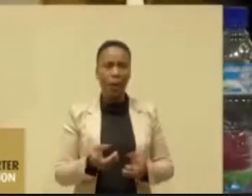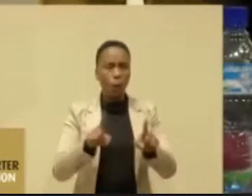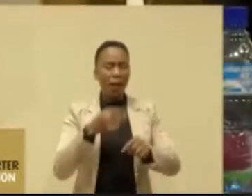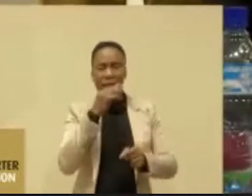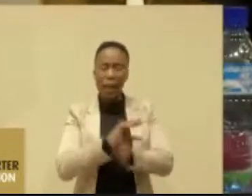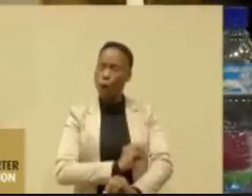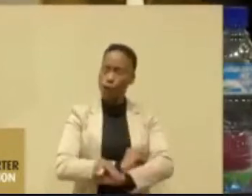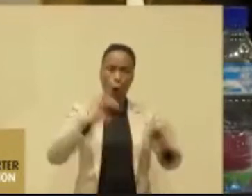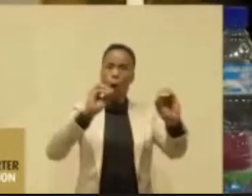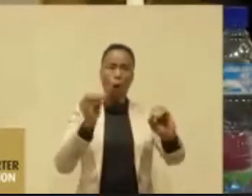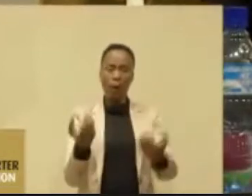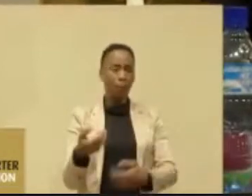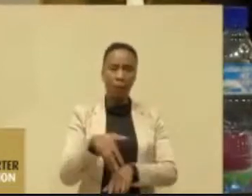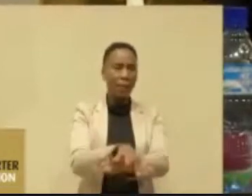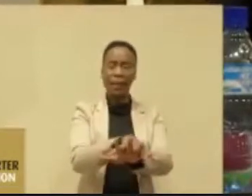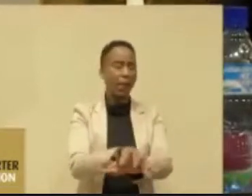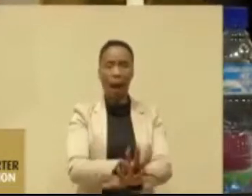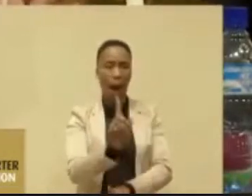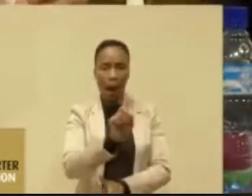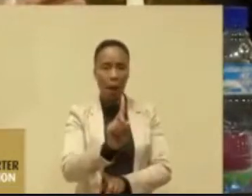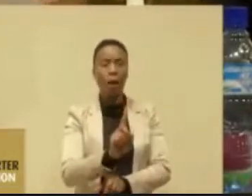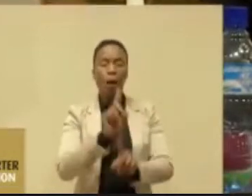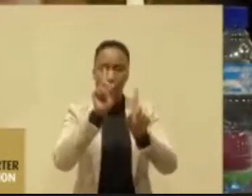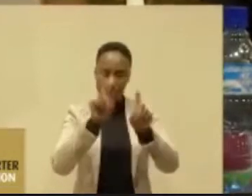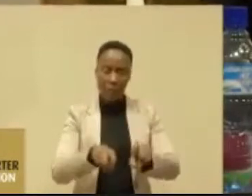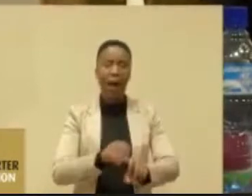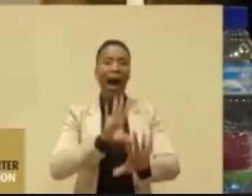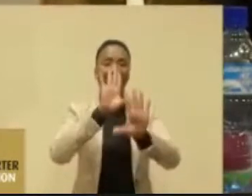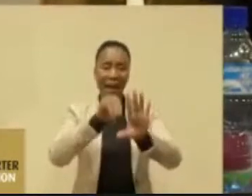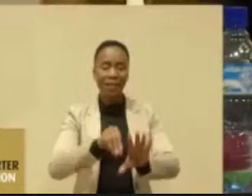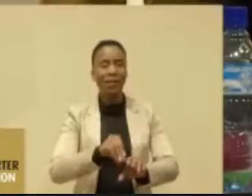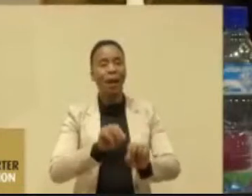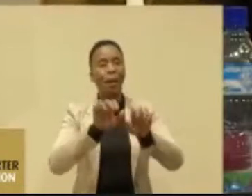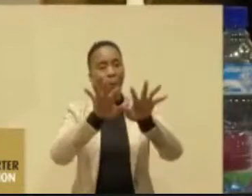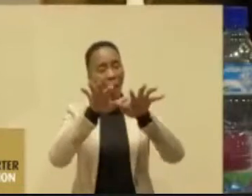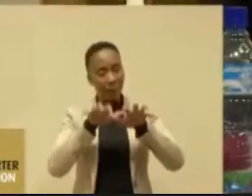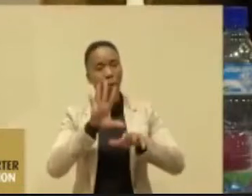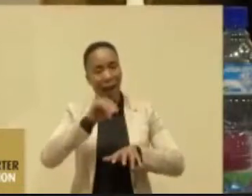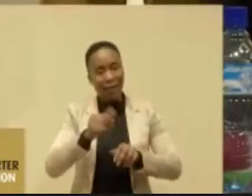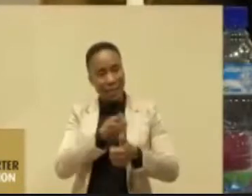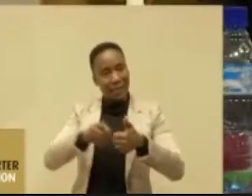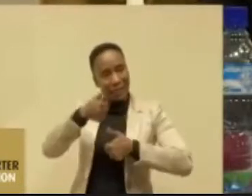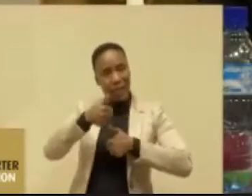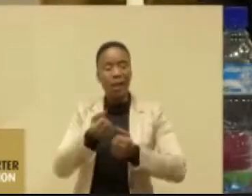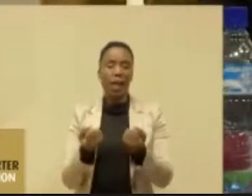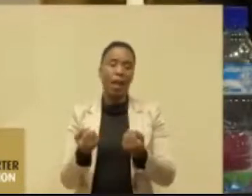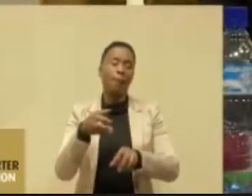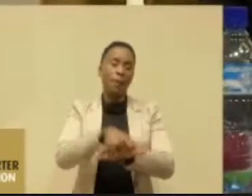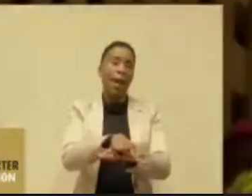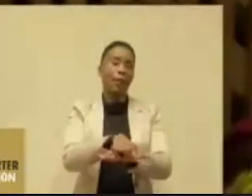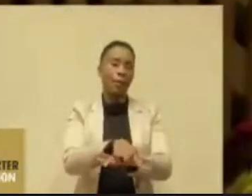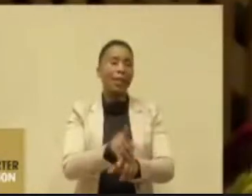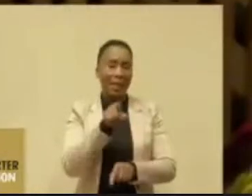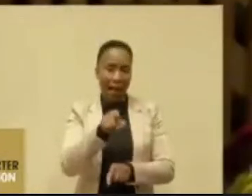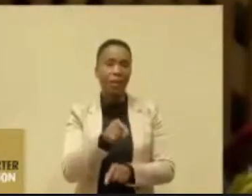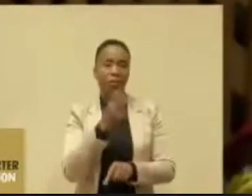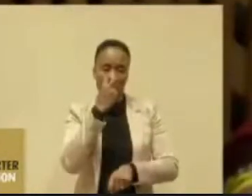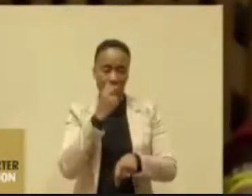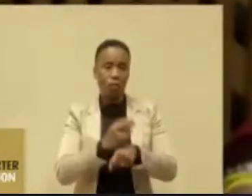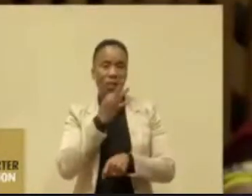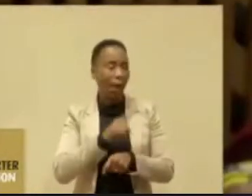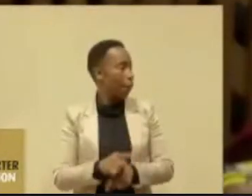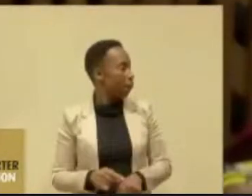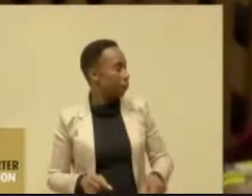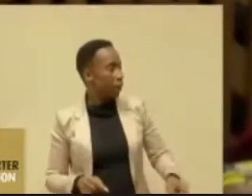implementation we must ask parliament to ask the executive to implement that is what we should do yes thank you very